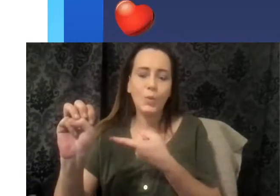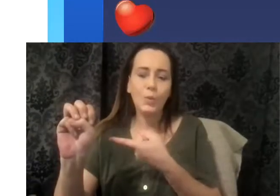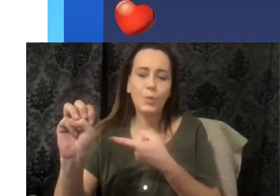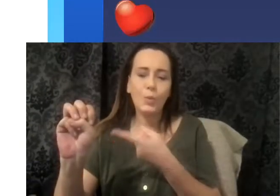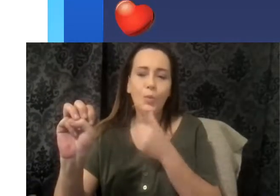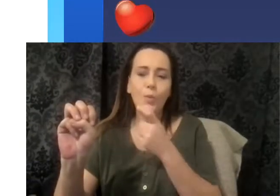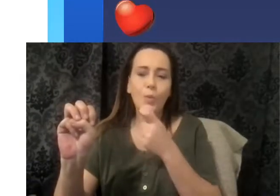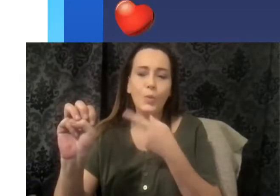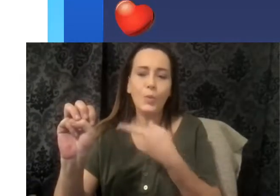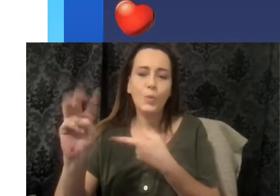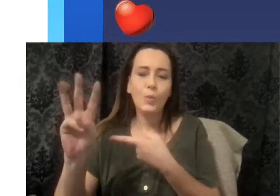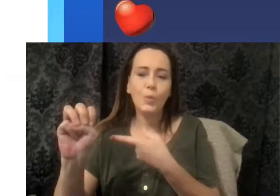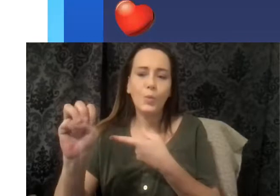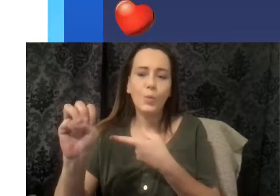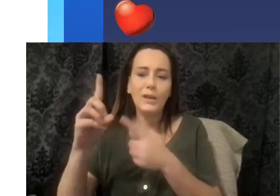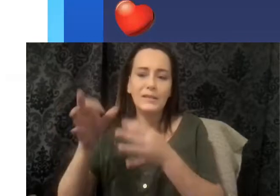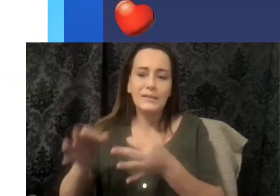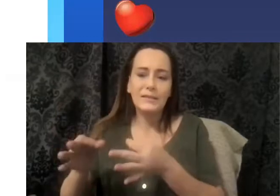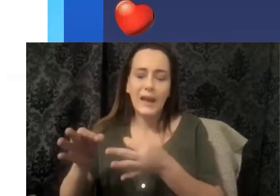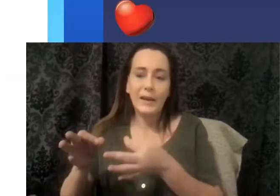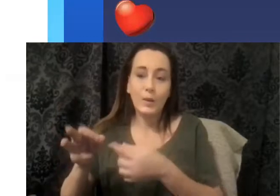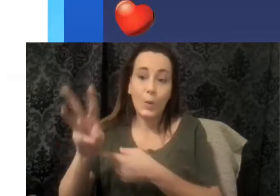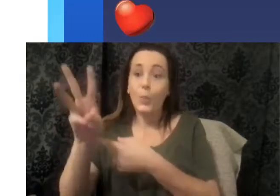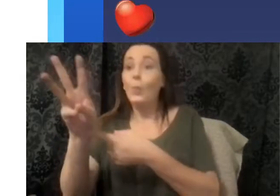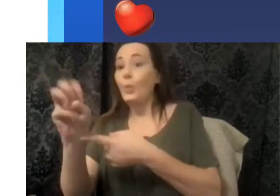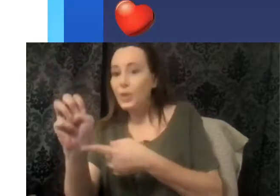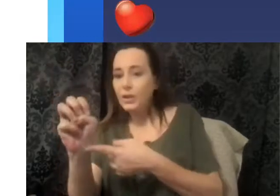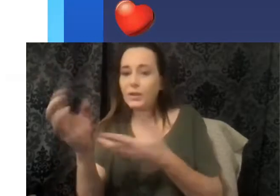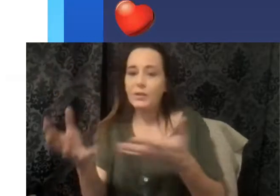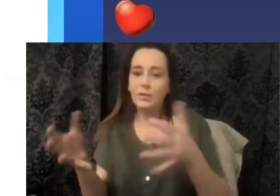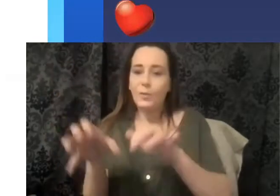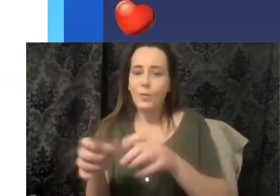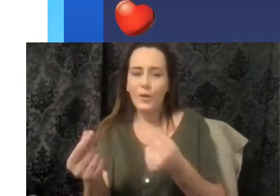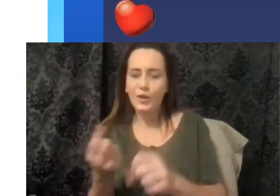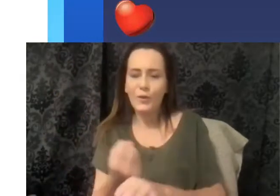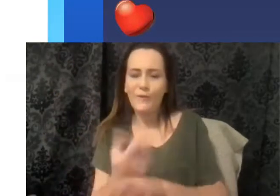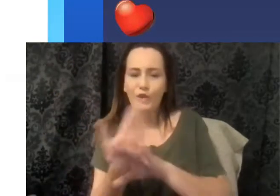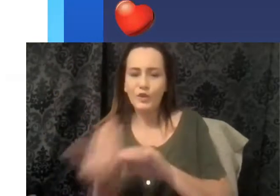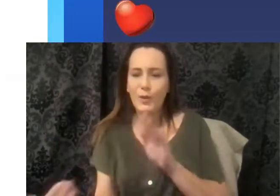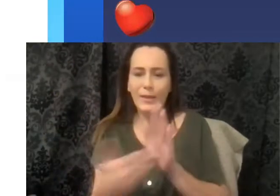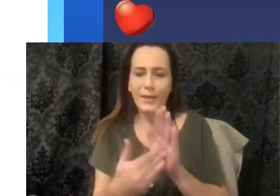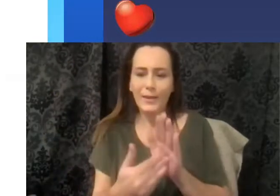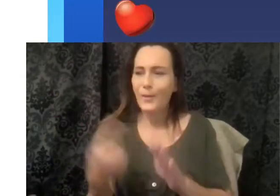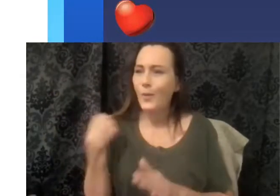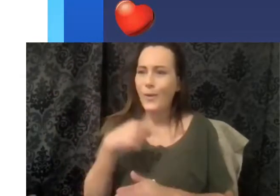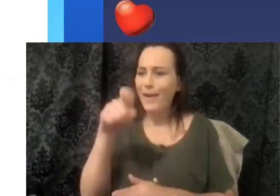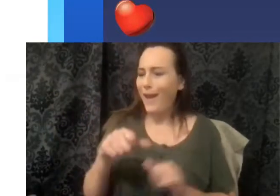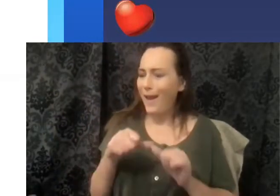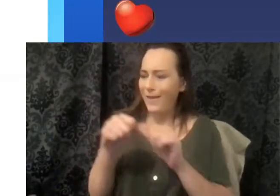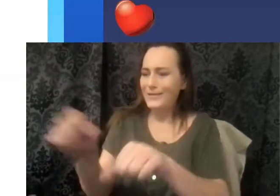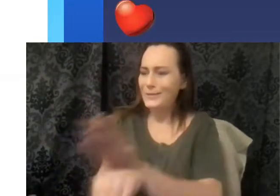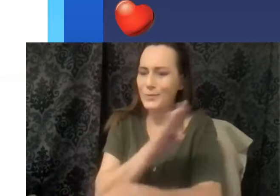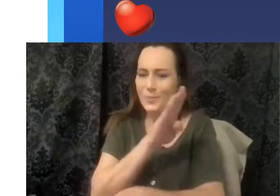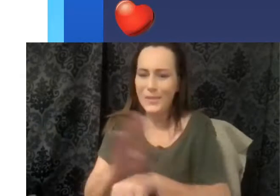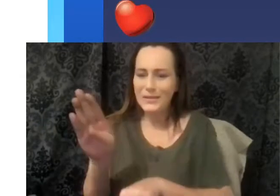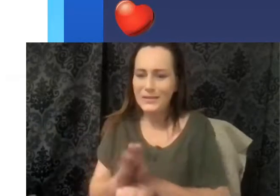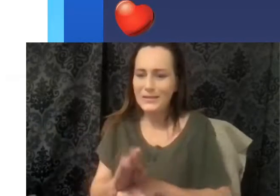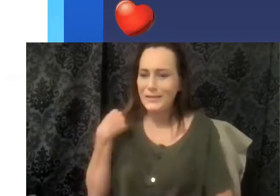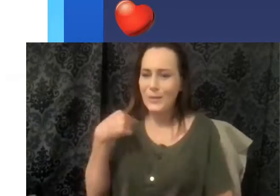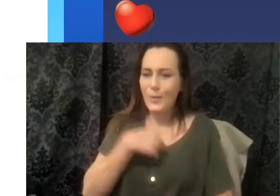decided that we don't want to do this virtually again. We have to go on with business. We don't know